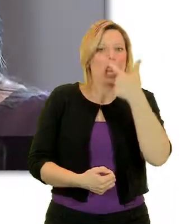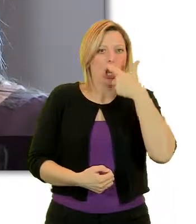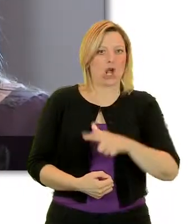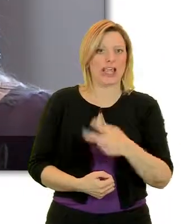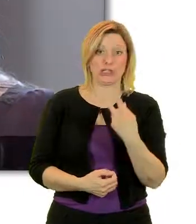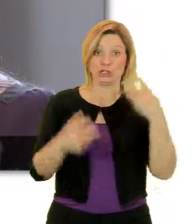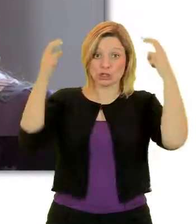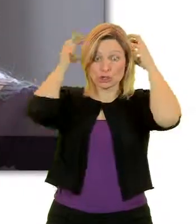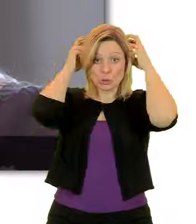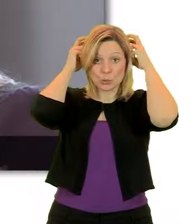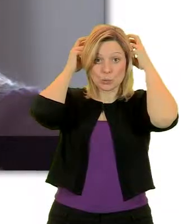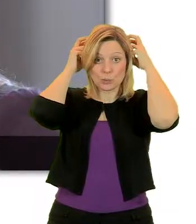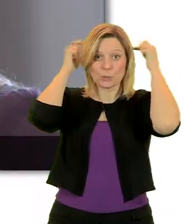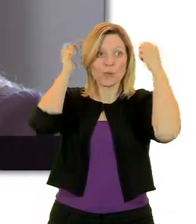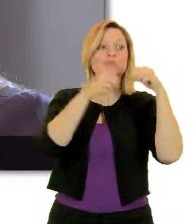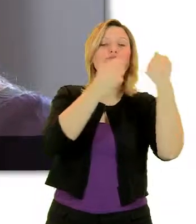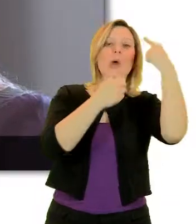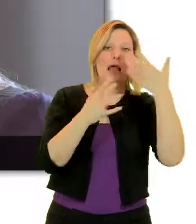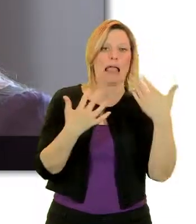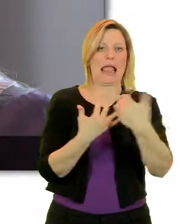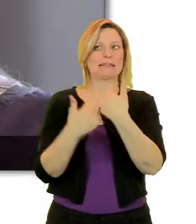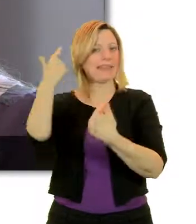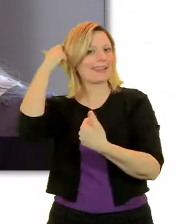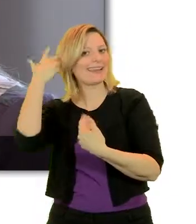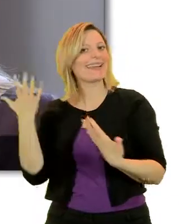if one breaks, he's still got access to sound.